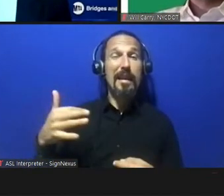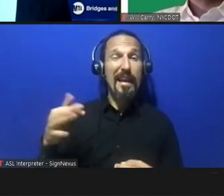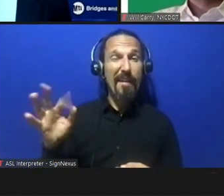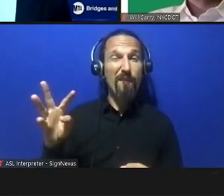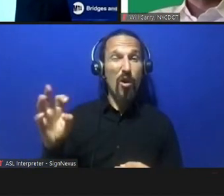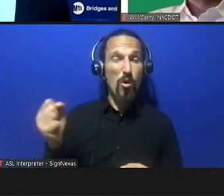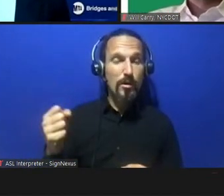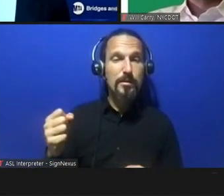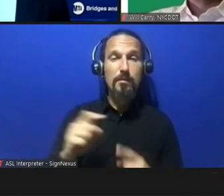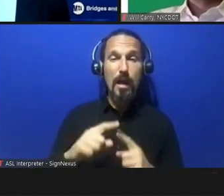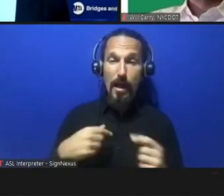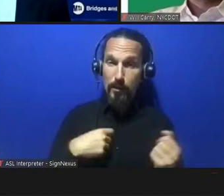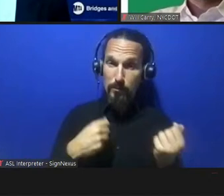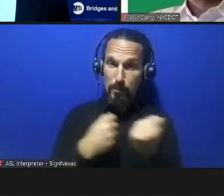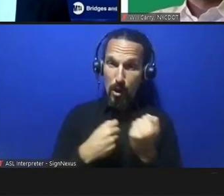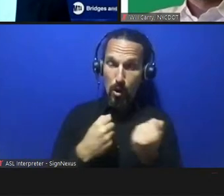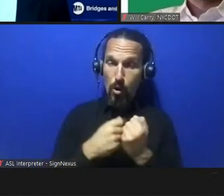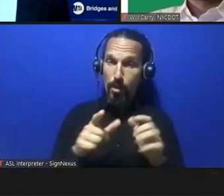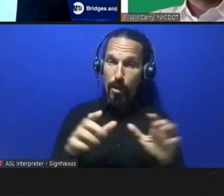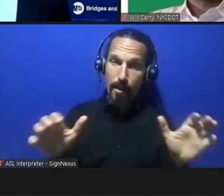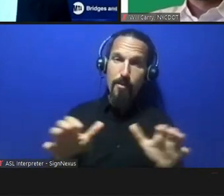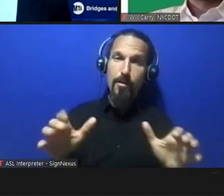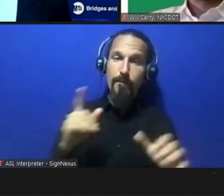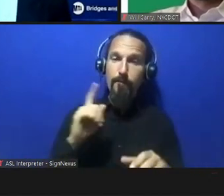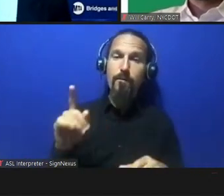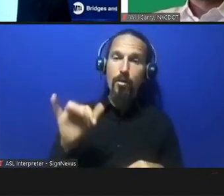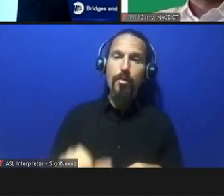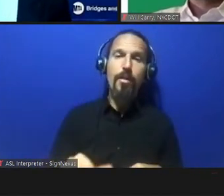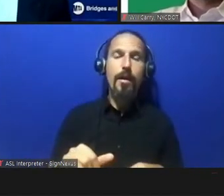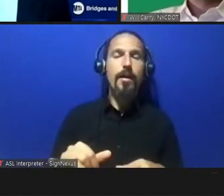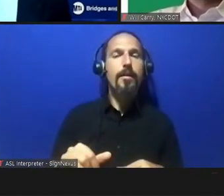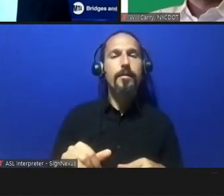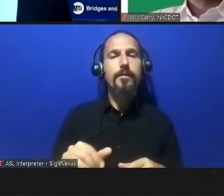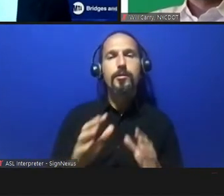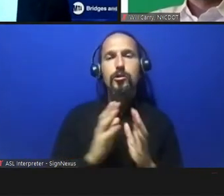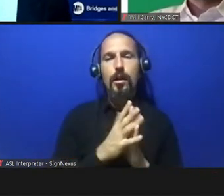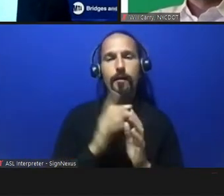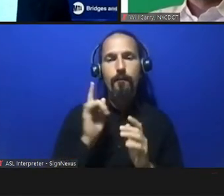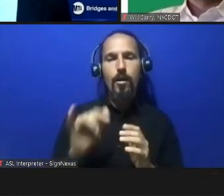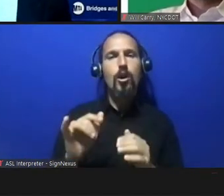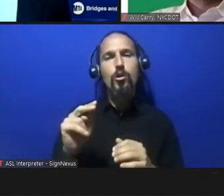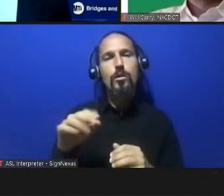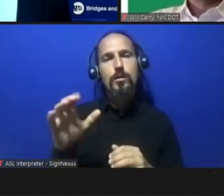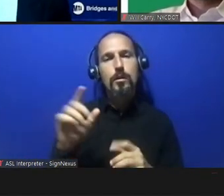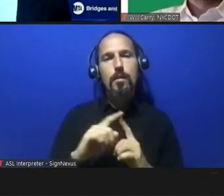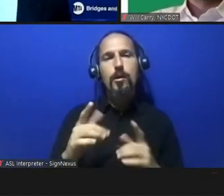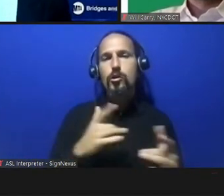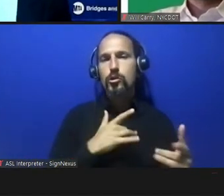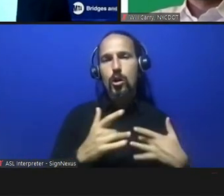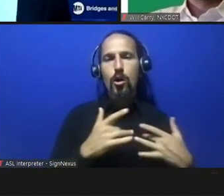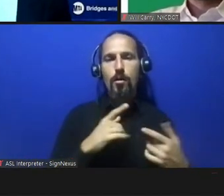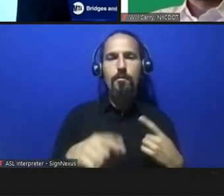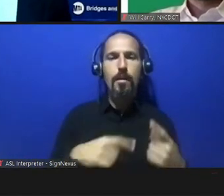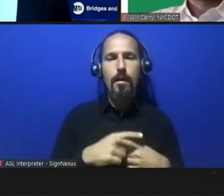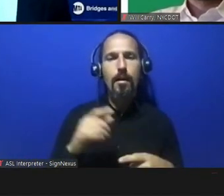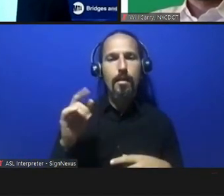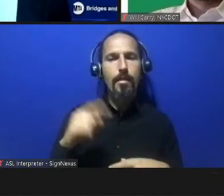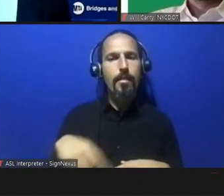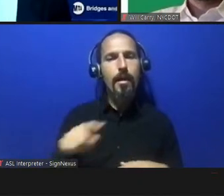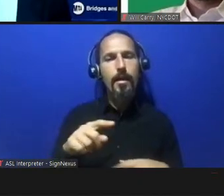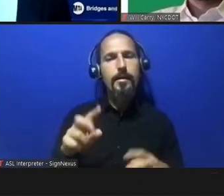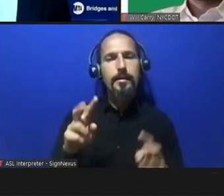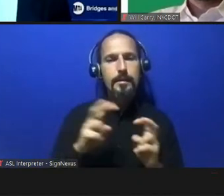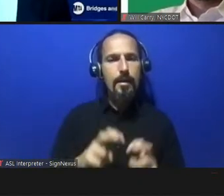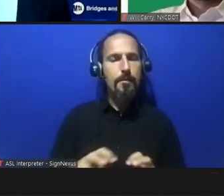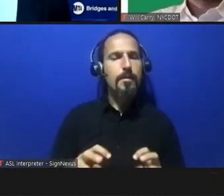although i support the efforts to address the congestion in the city i'm very concerned by the options proposed by environmental assessment